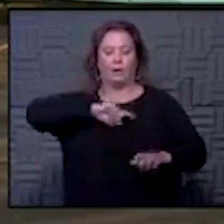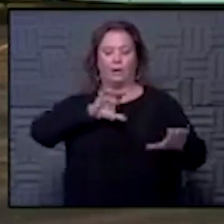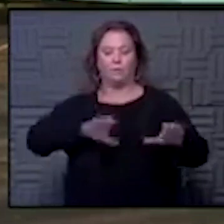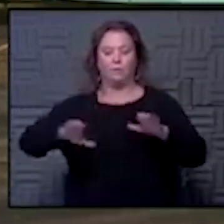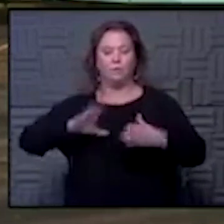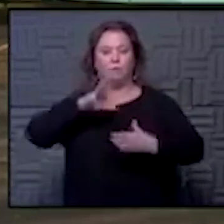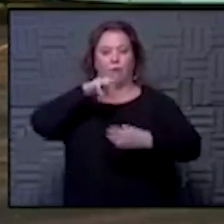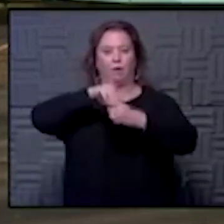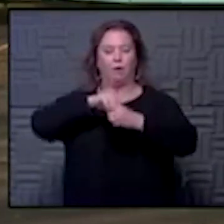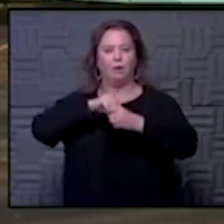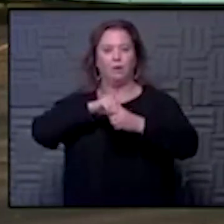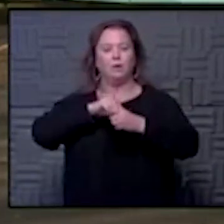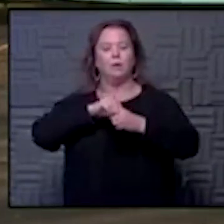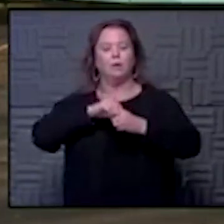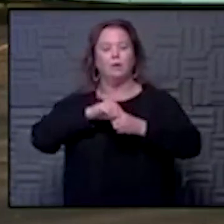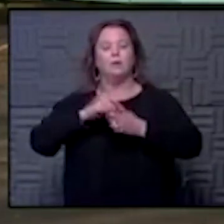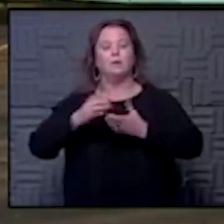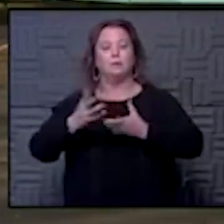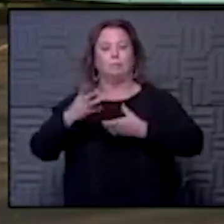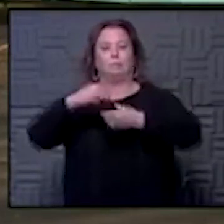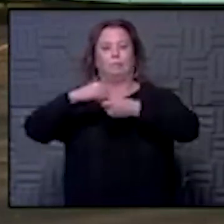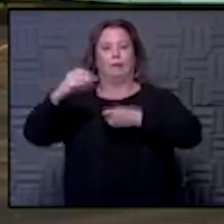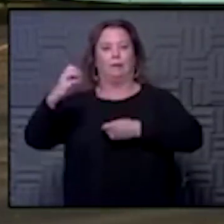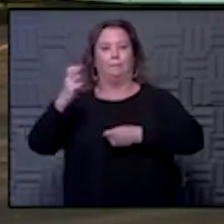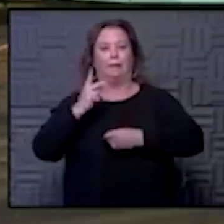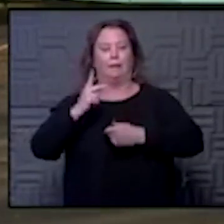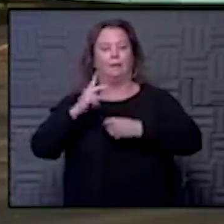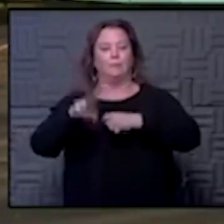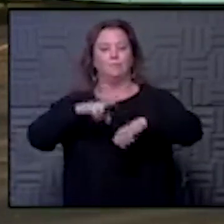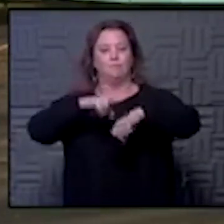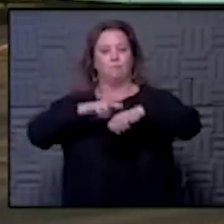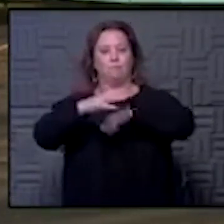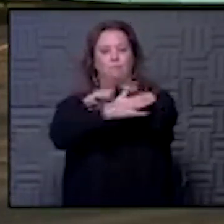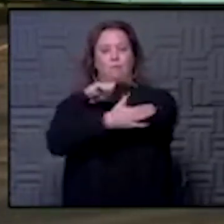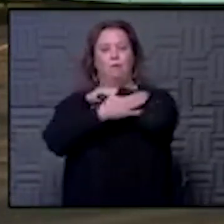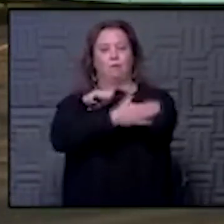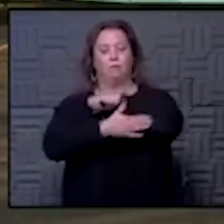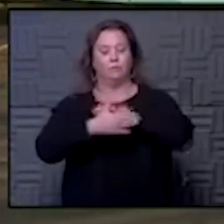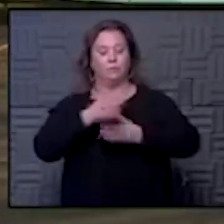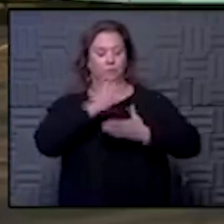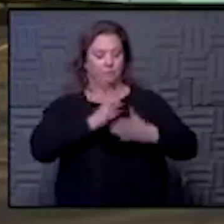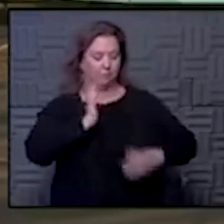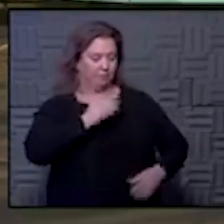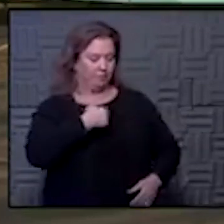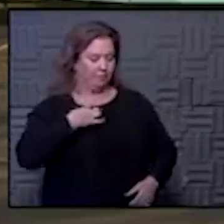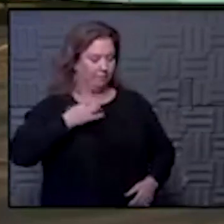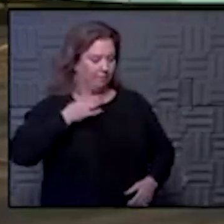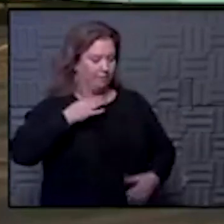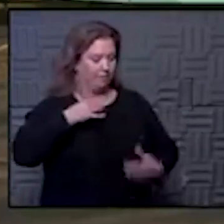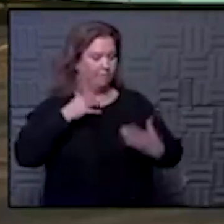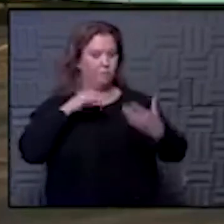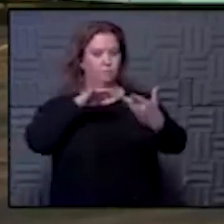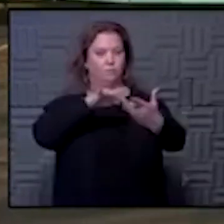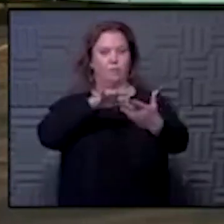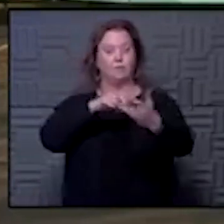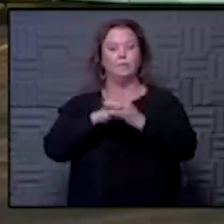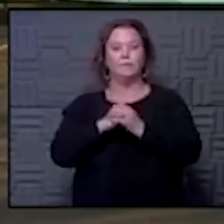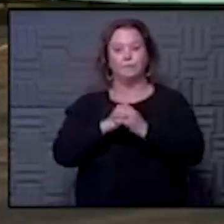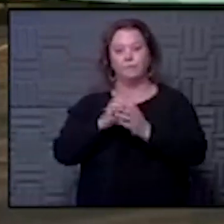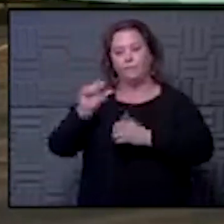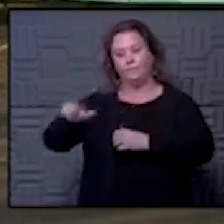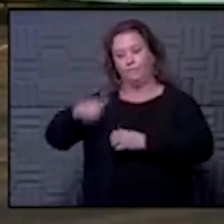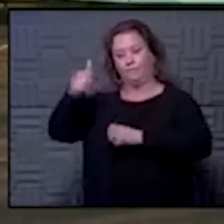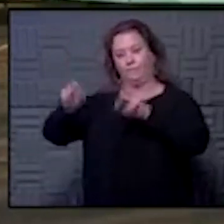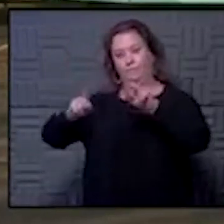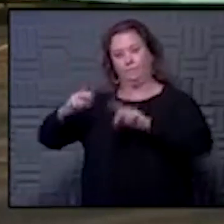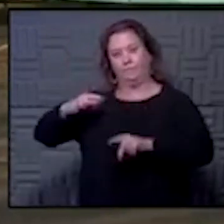to be able to bring the country back to normal means some of us need to volunteer to do clinical trials in order for others to